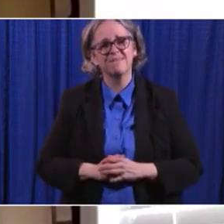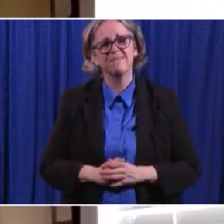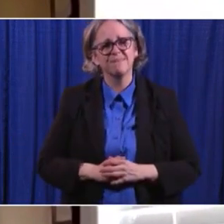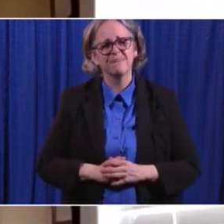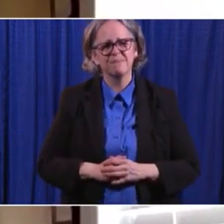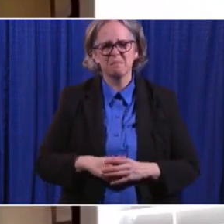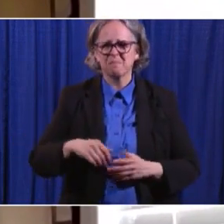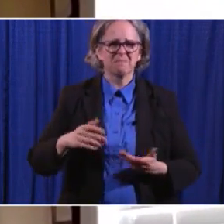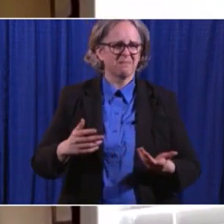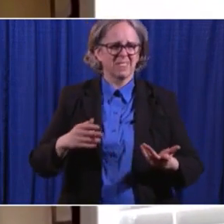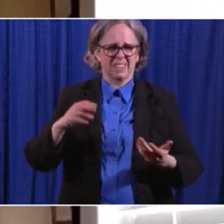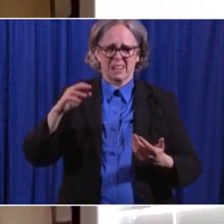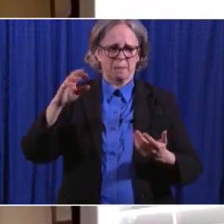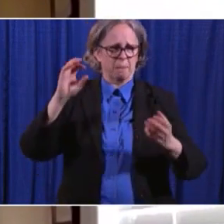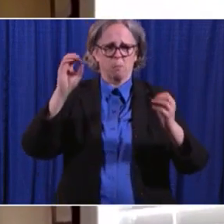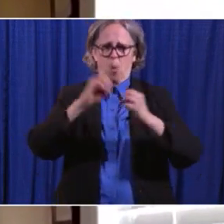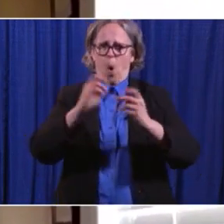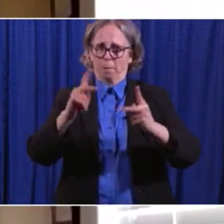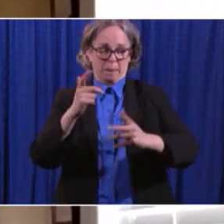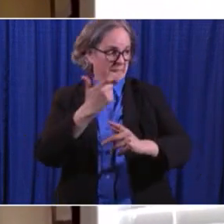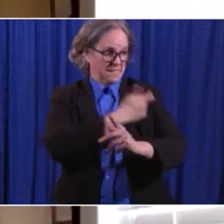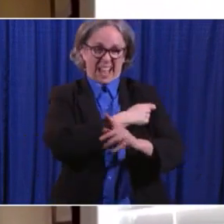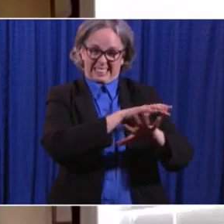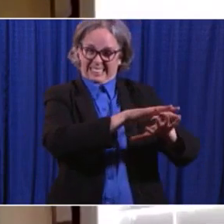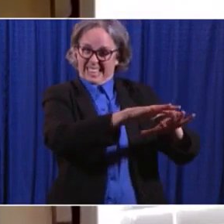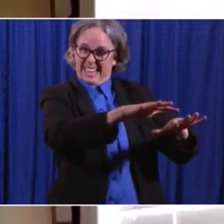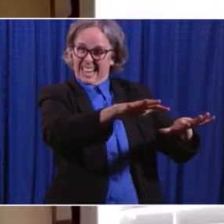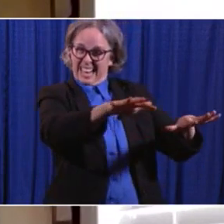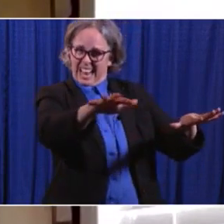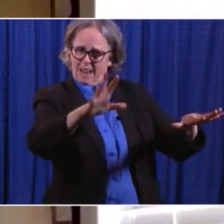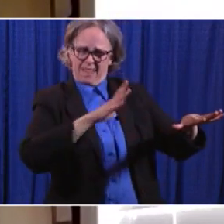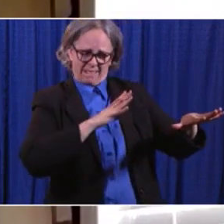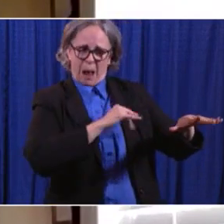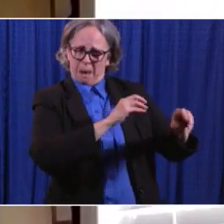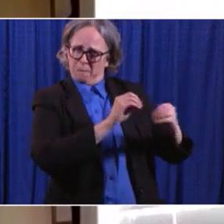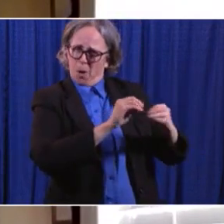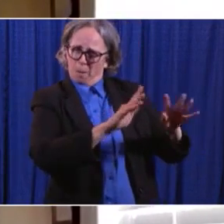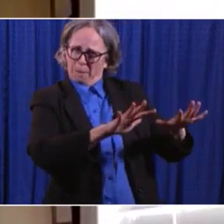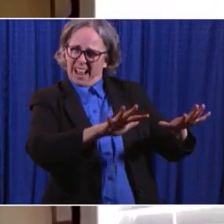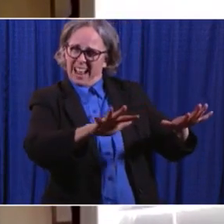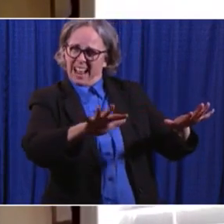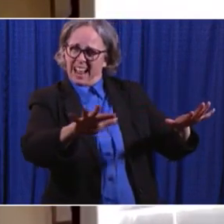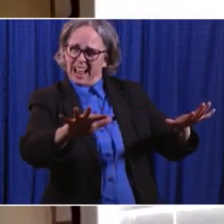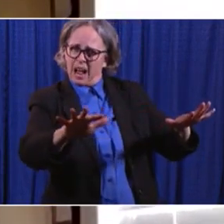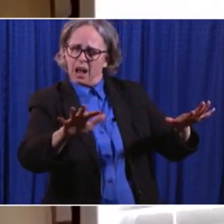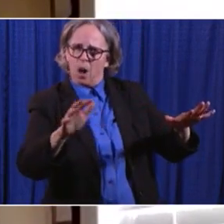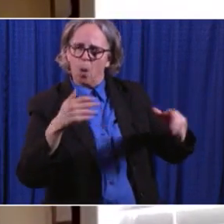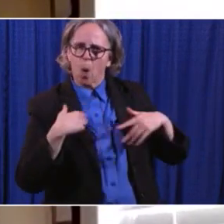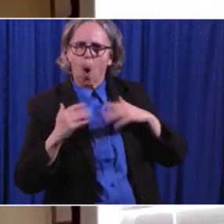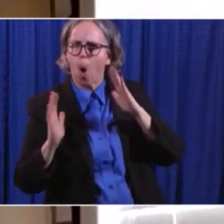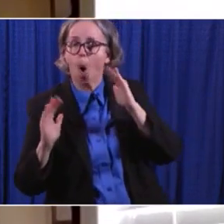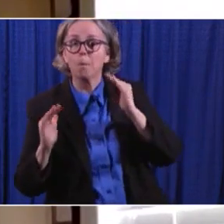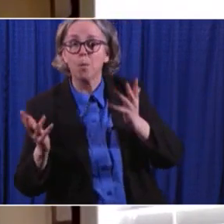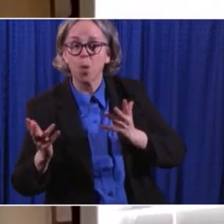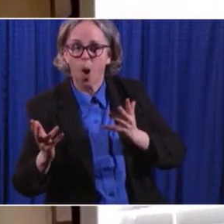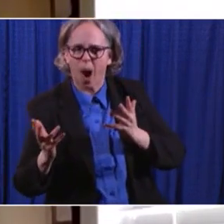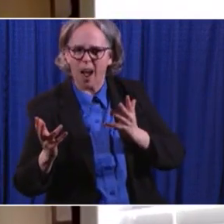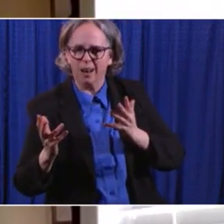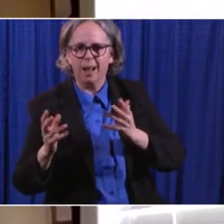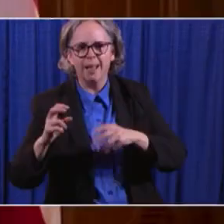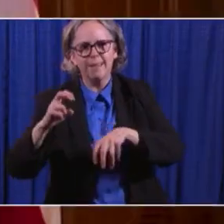will ultimately put the COVID-19 pandemic in our rear view mirror. Thank you,